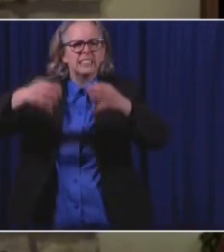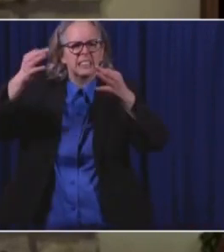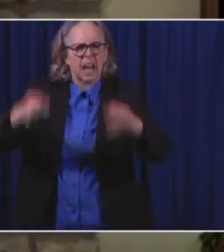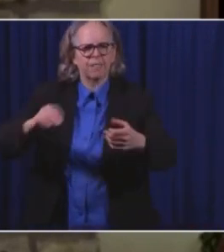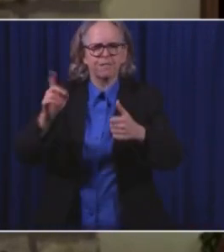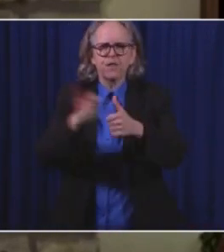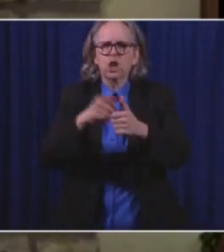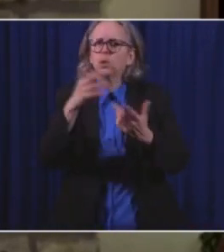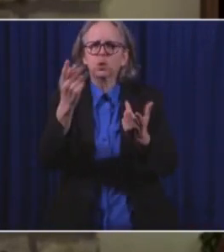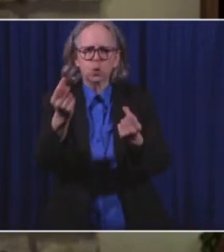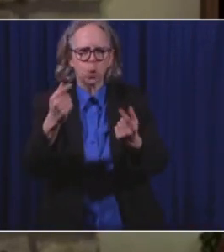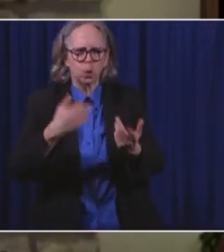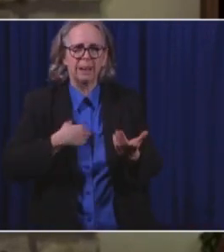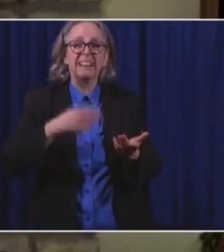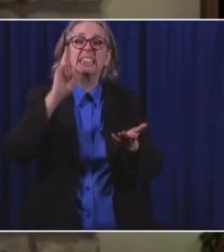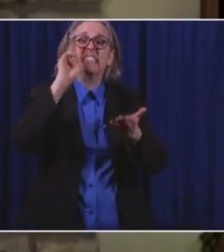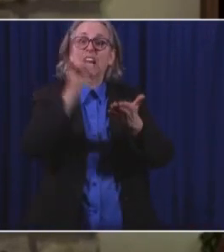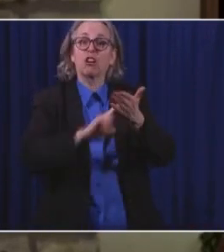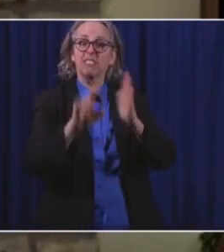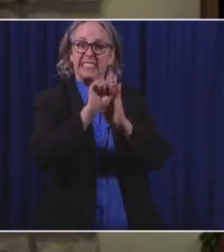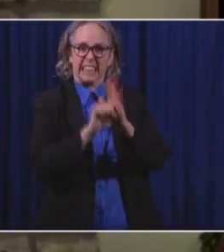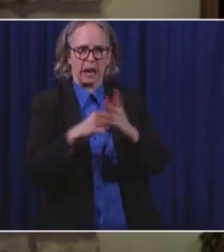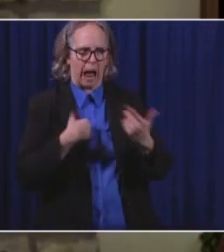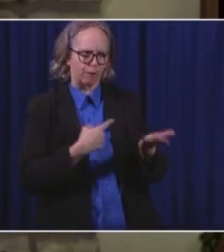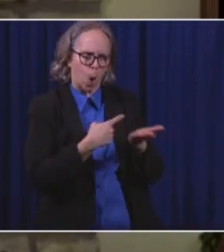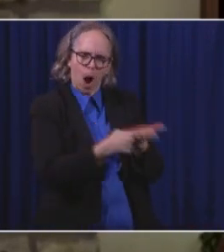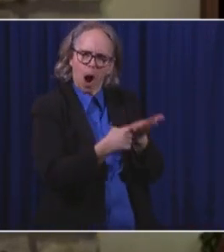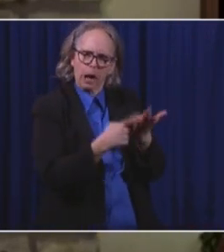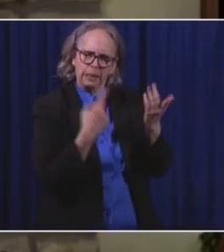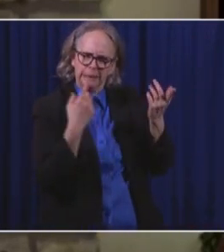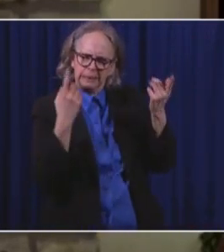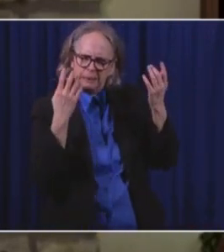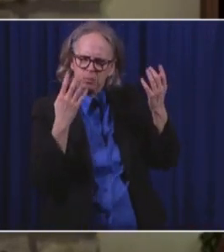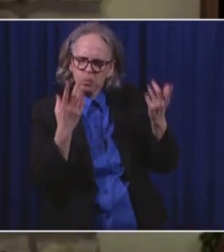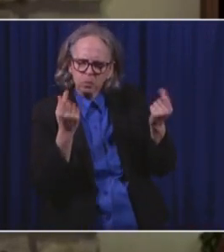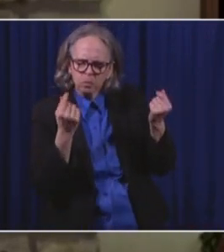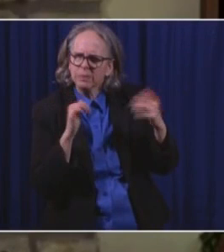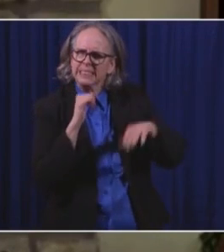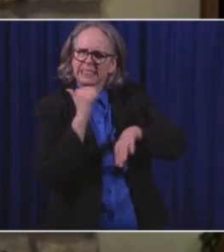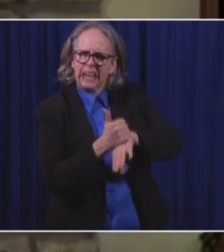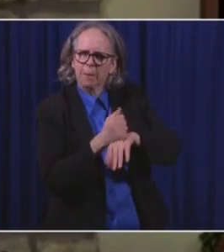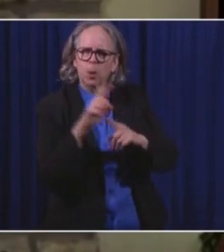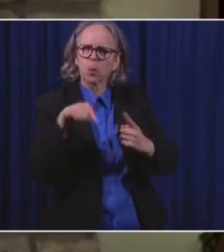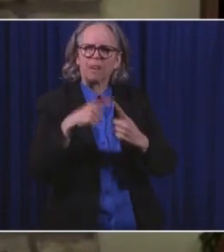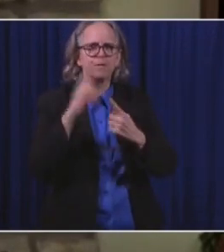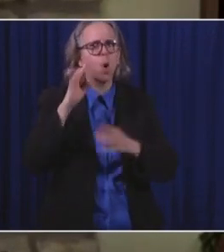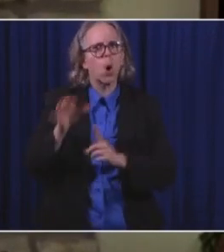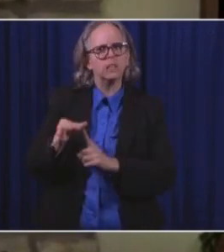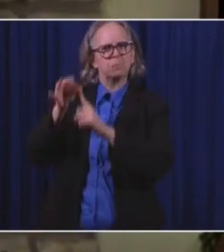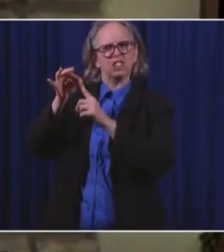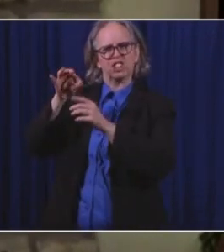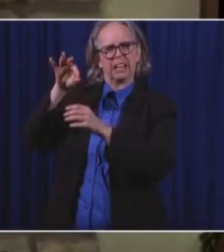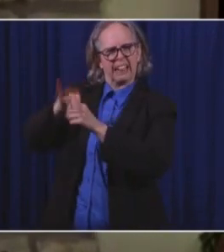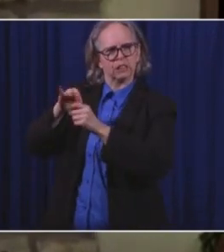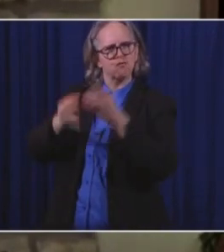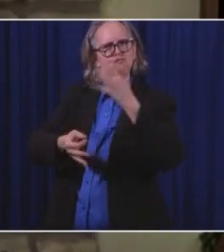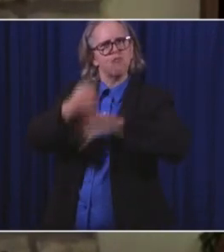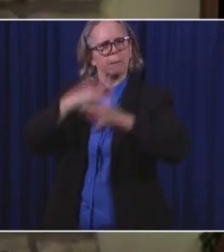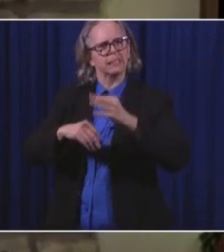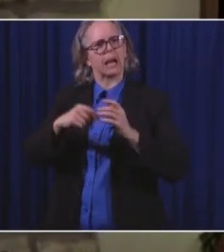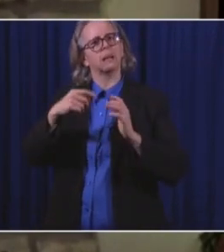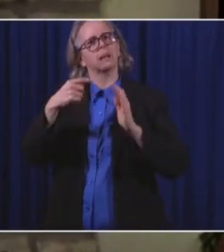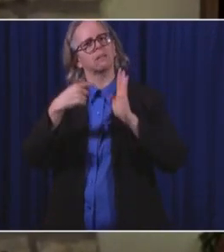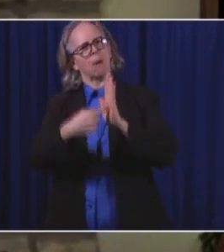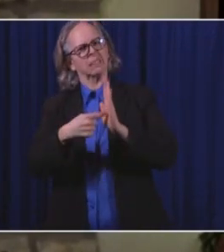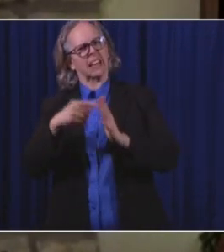others about, and I really have not thought much about that. But that is will be my job to do, and